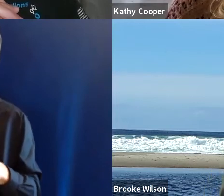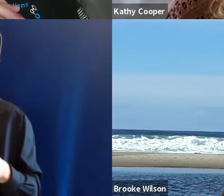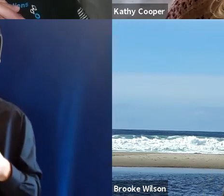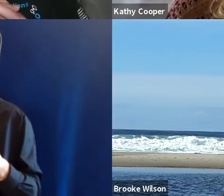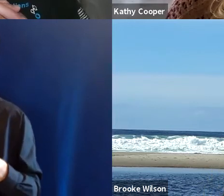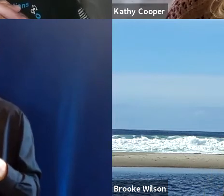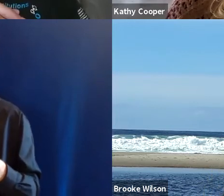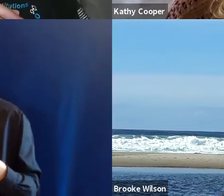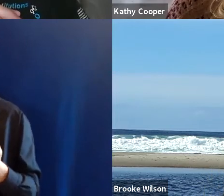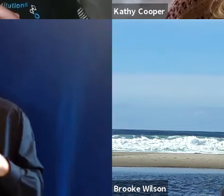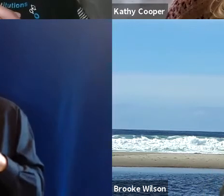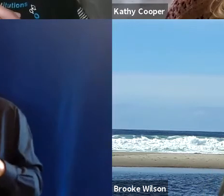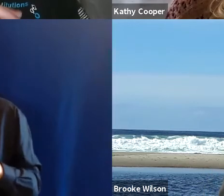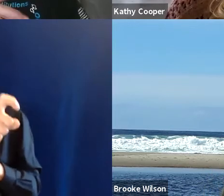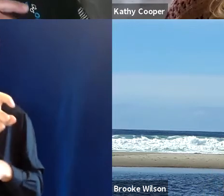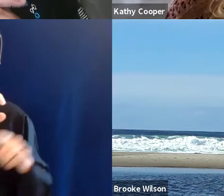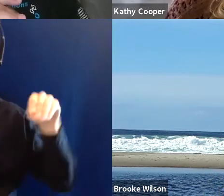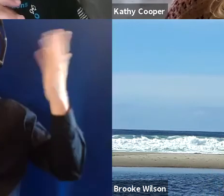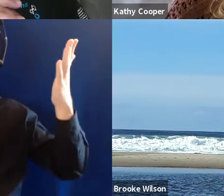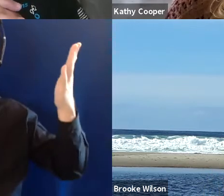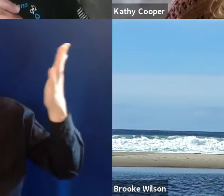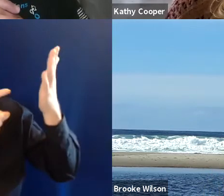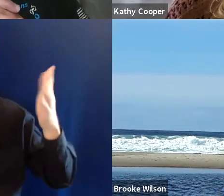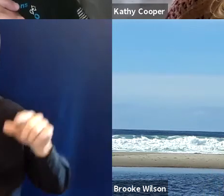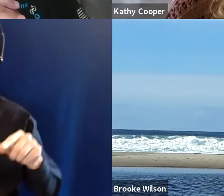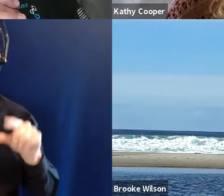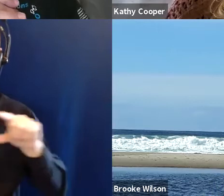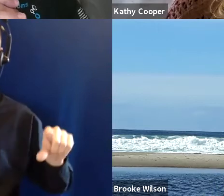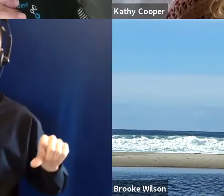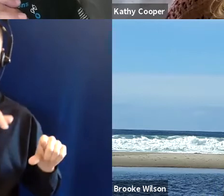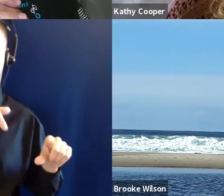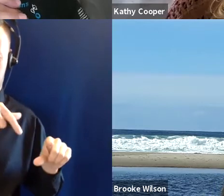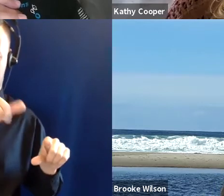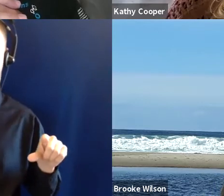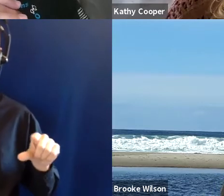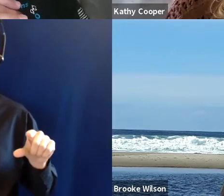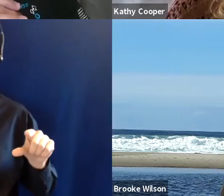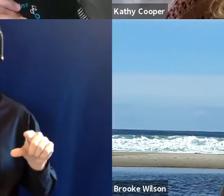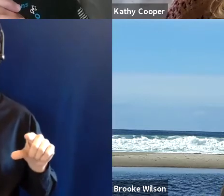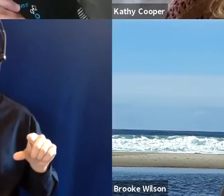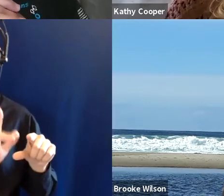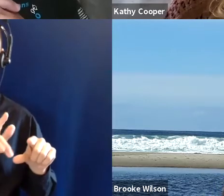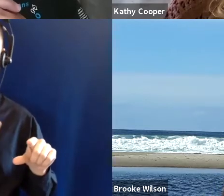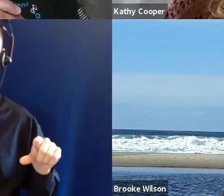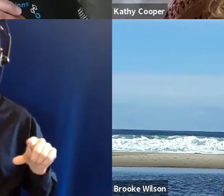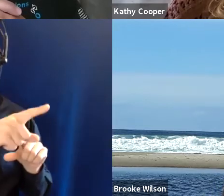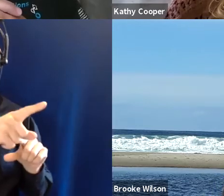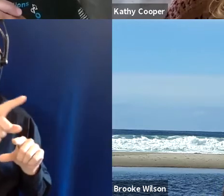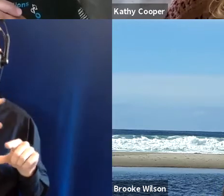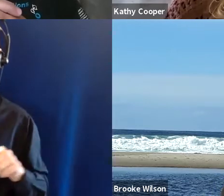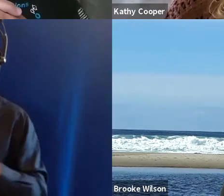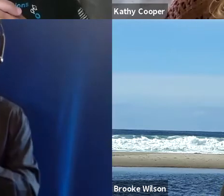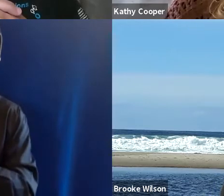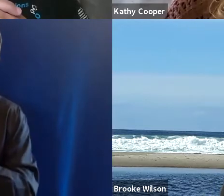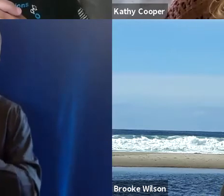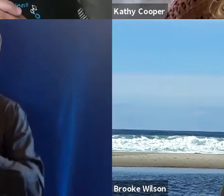Q&A box, which is also found in the menu. It looks like two word bubbles and it says Q&A. The chat tends to move fast